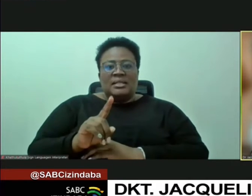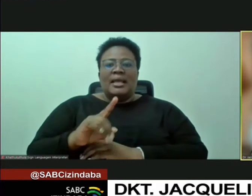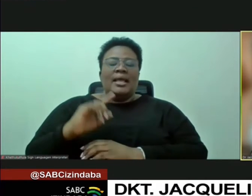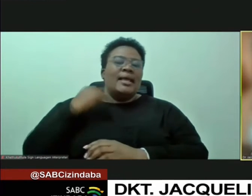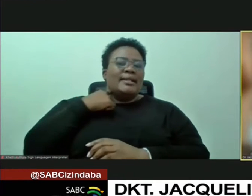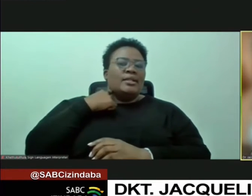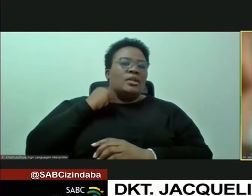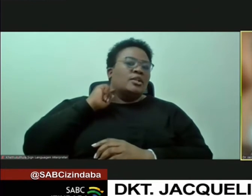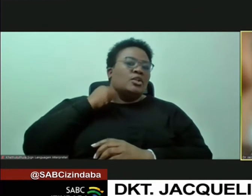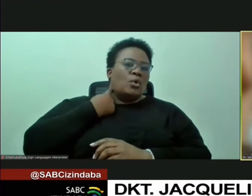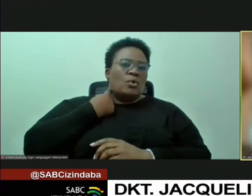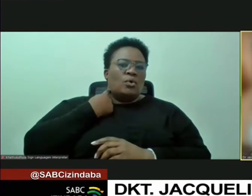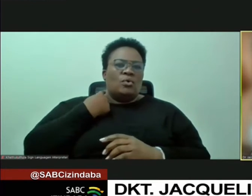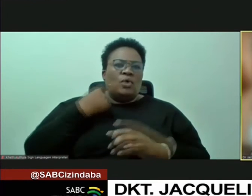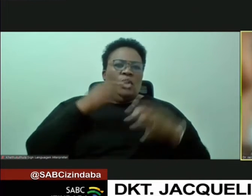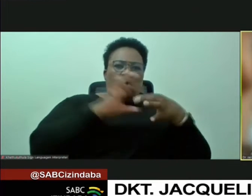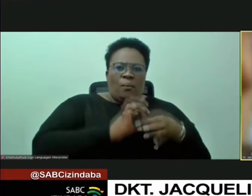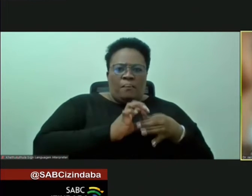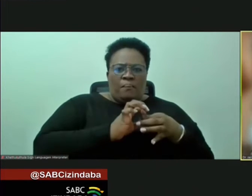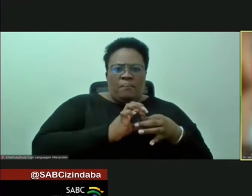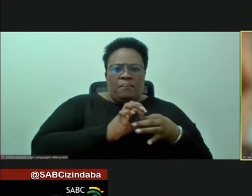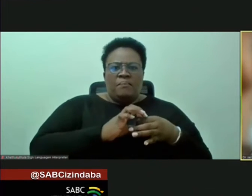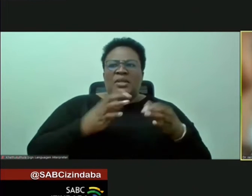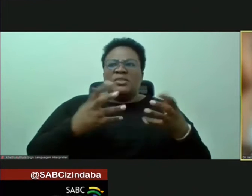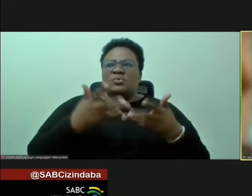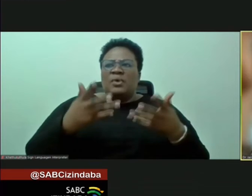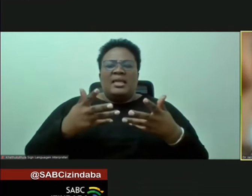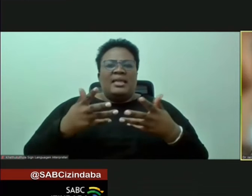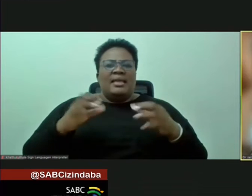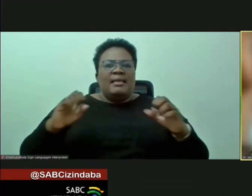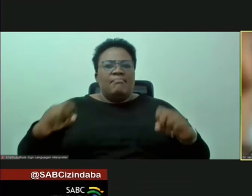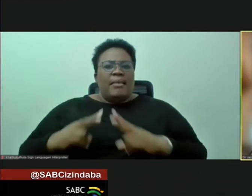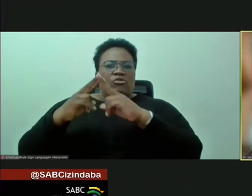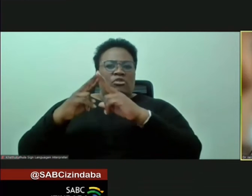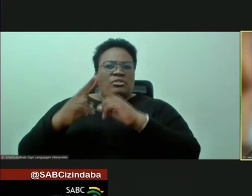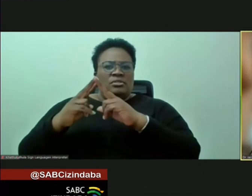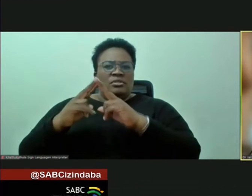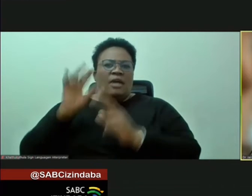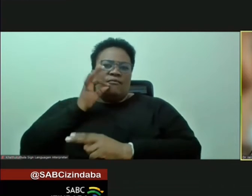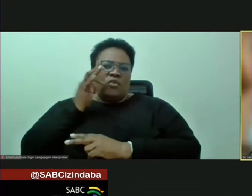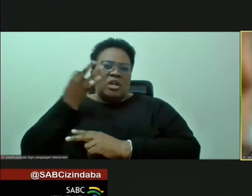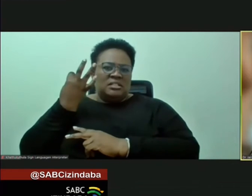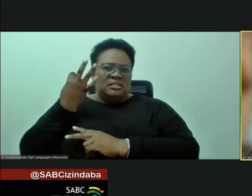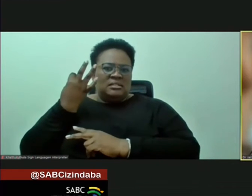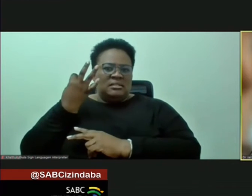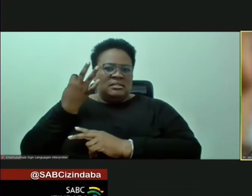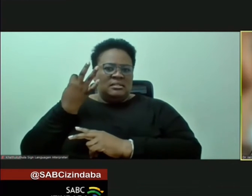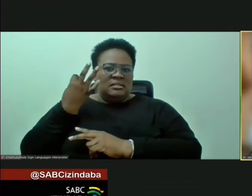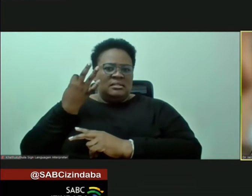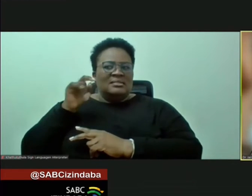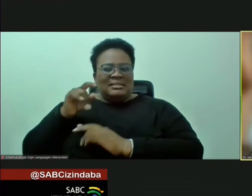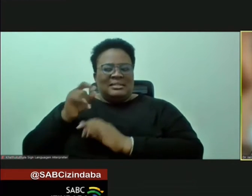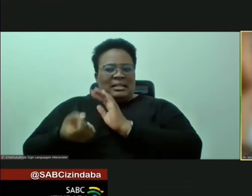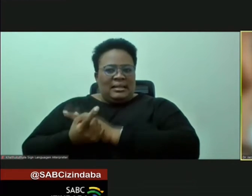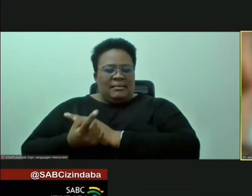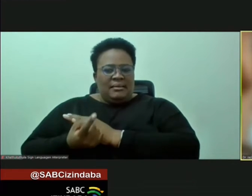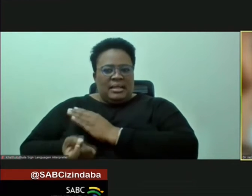pet, in Paris, France. That was diagnosed with